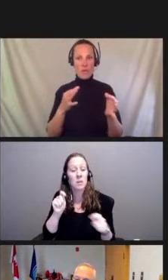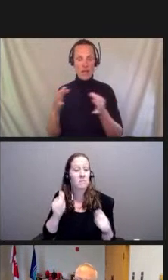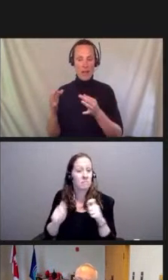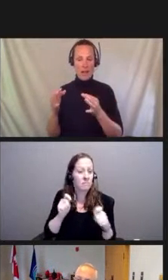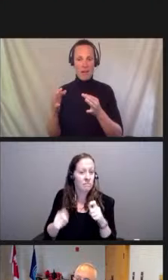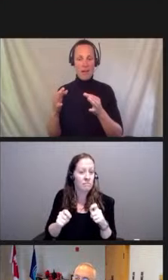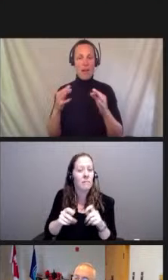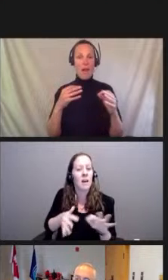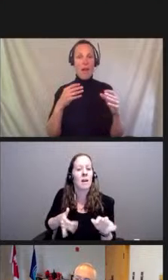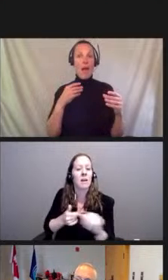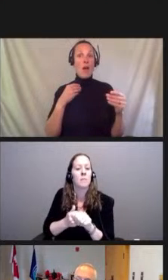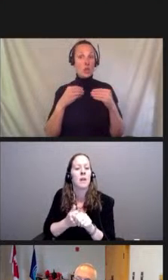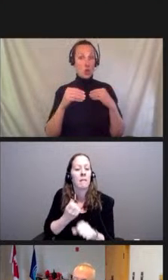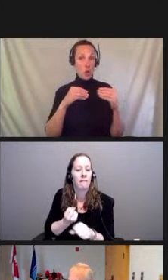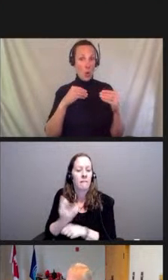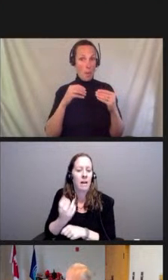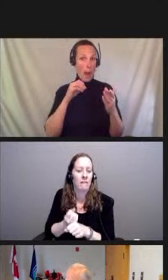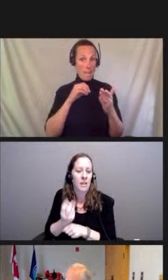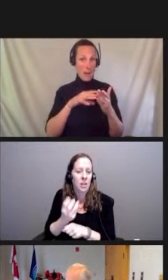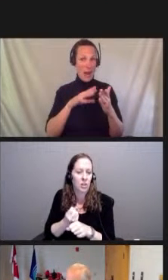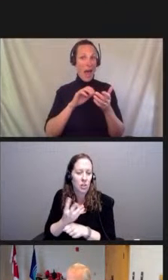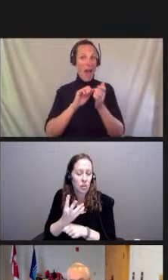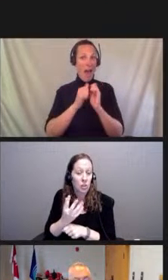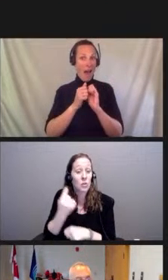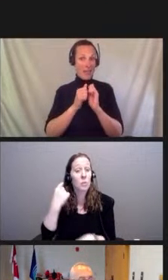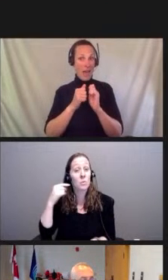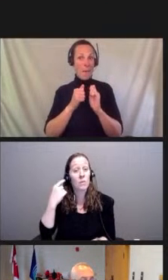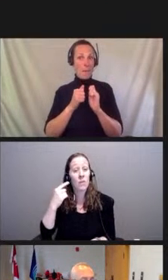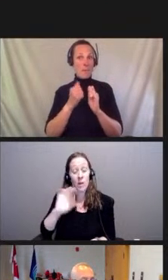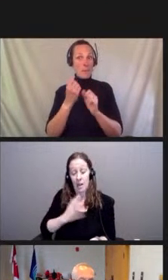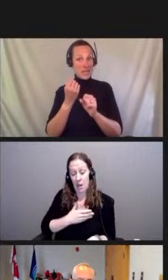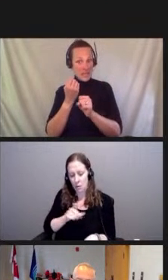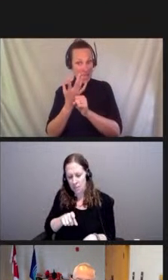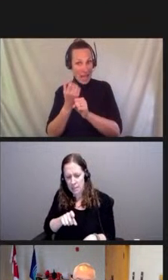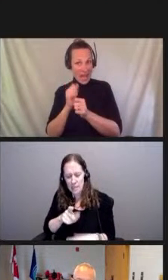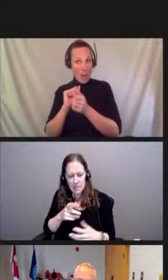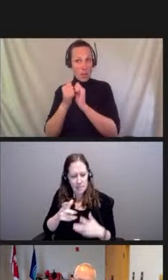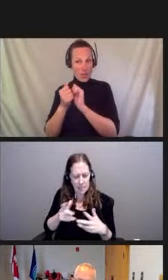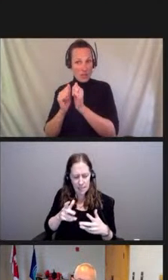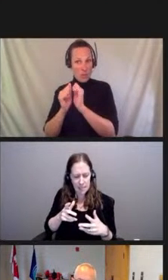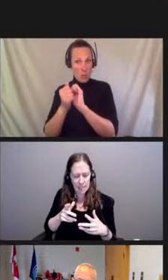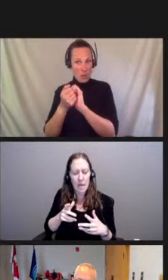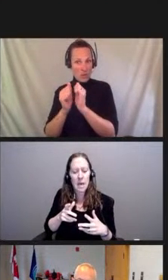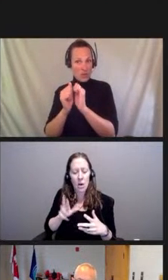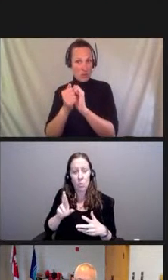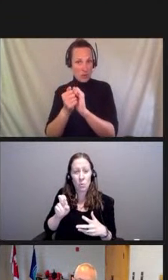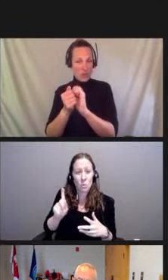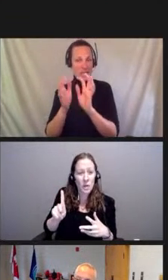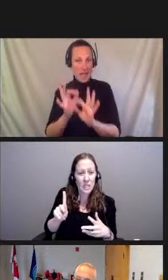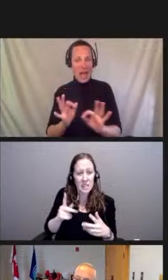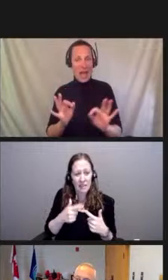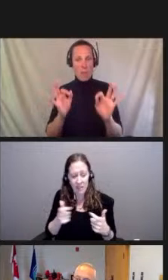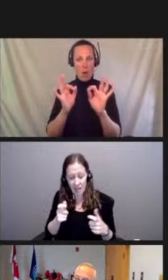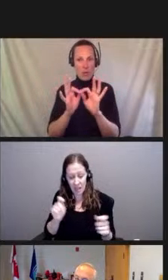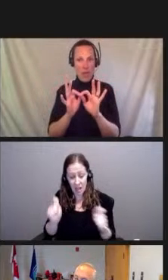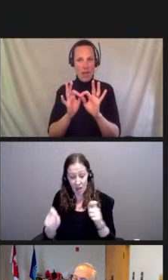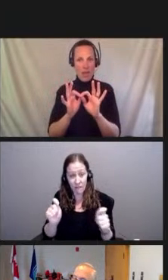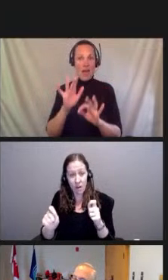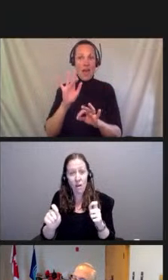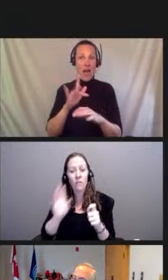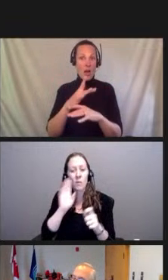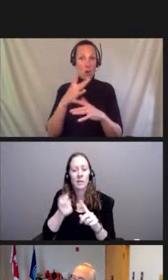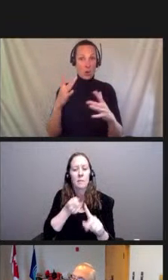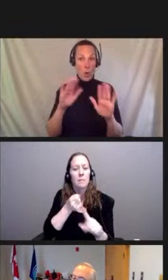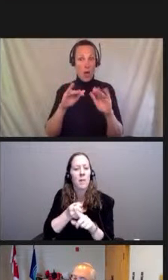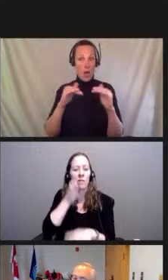5 years to meet our needs and to be resilient as these risks and considerations evolve and present implications for future waste